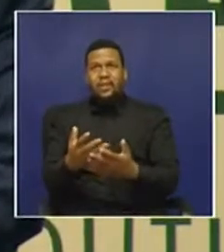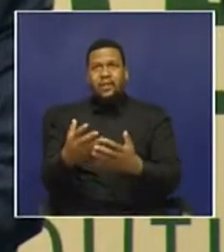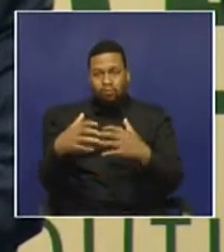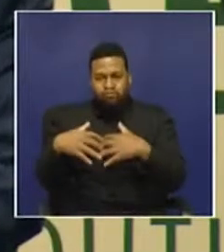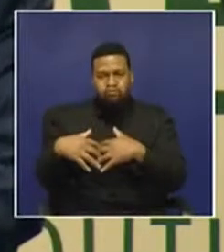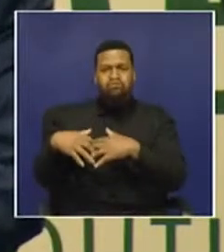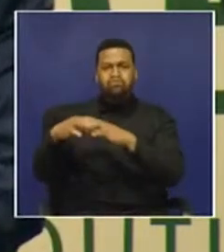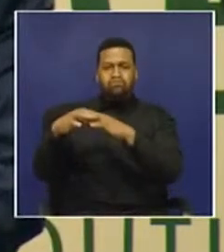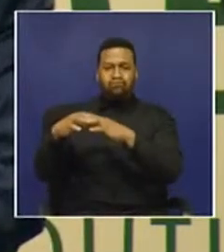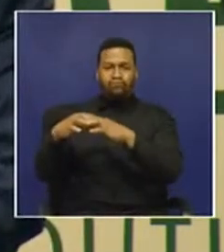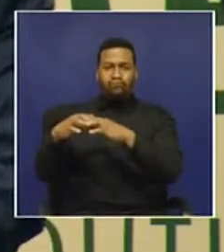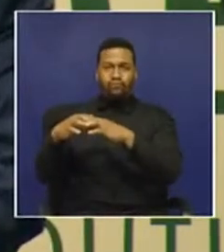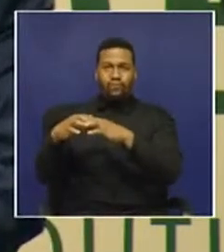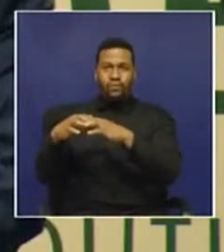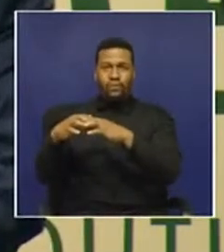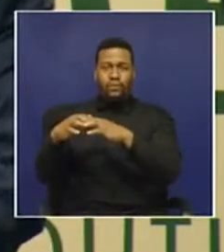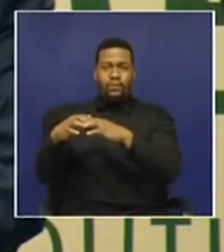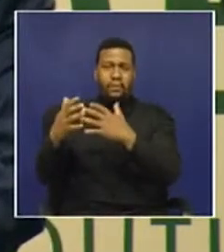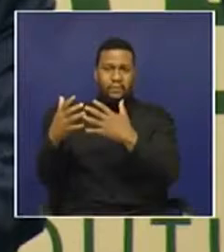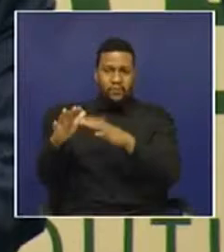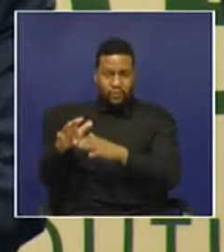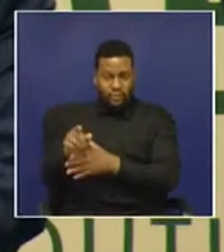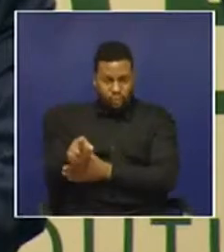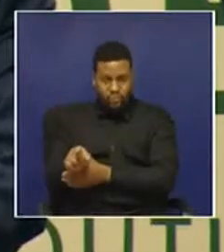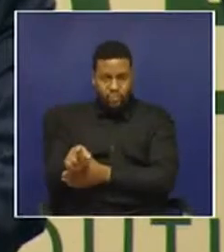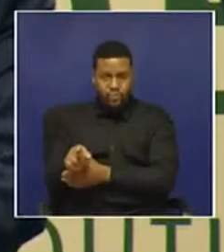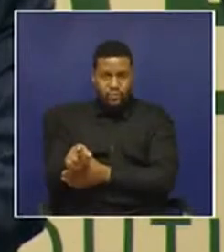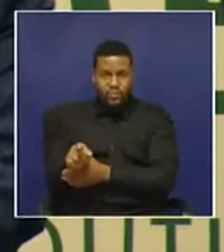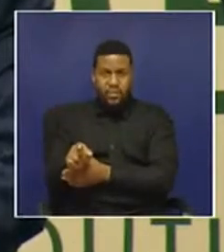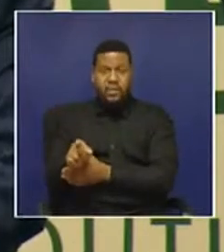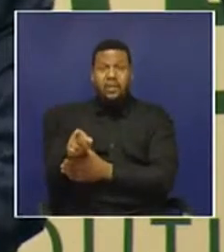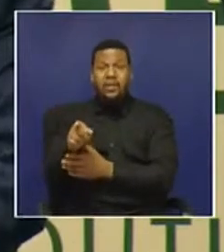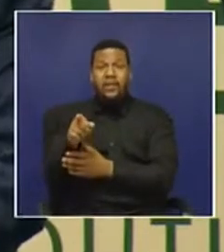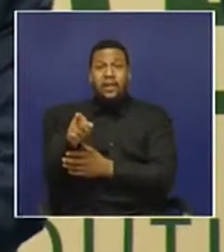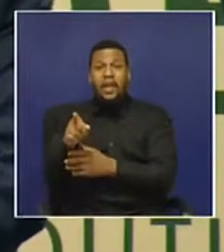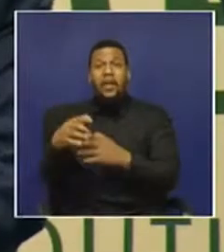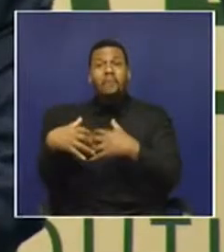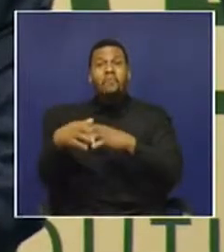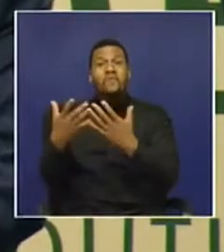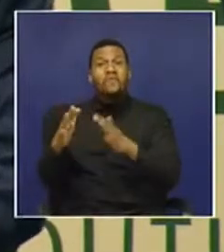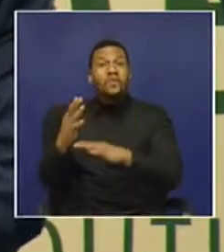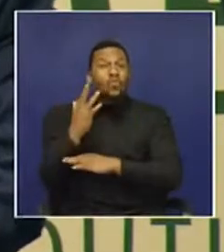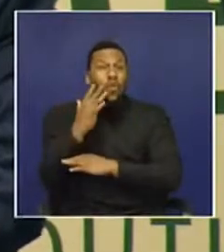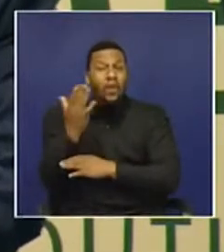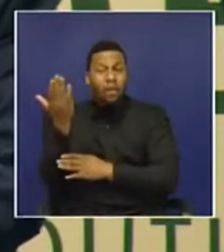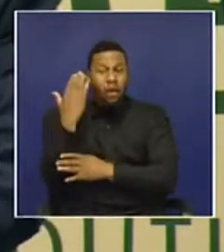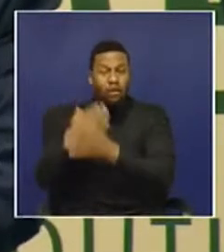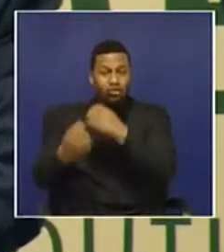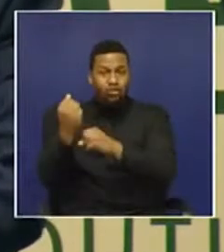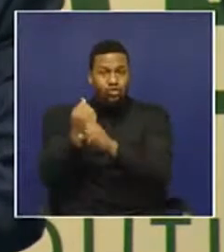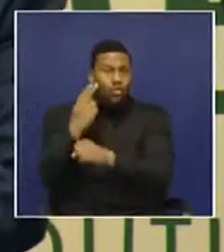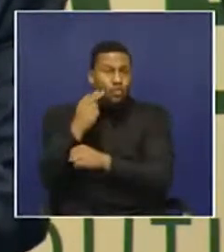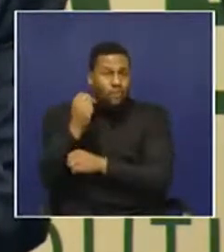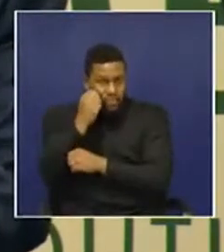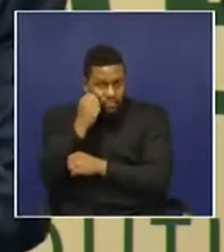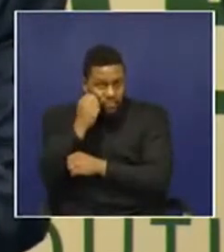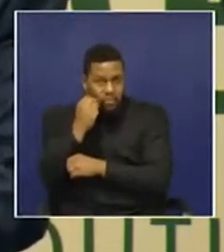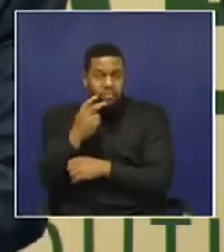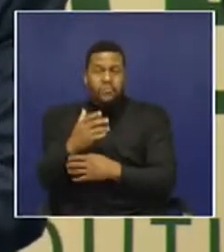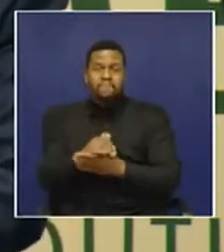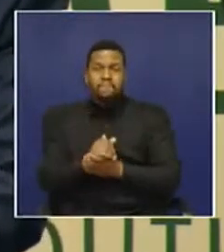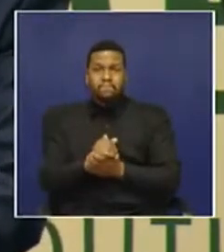payments utility, which was completed in November last year, with the establishment of Pay-in